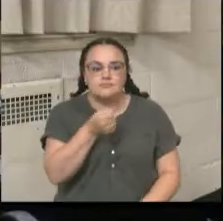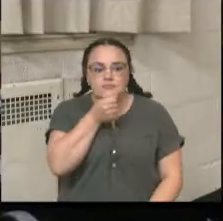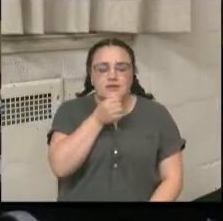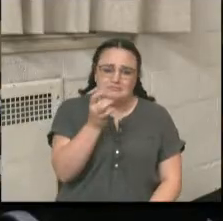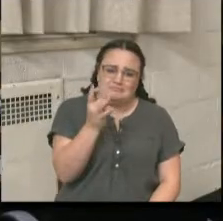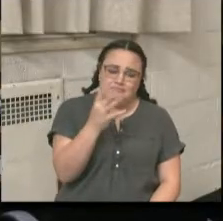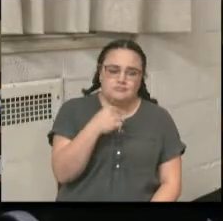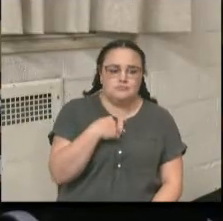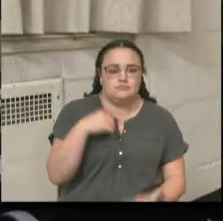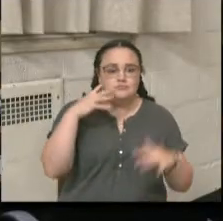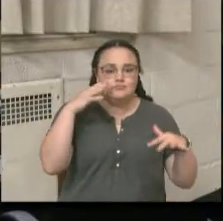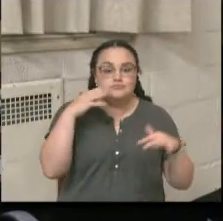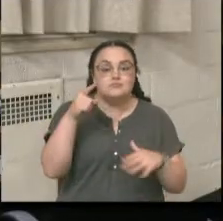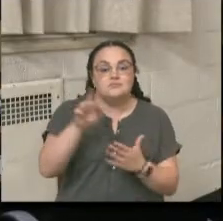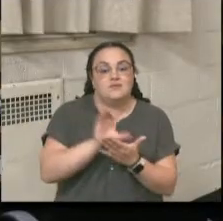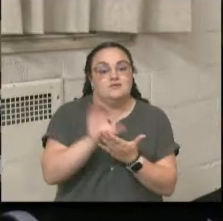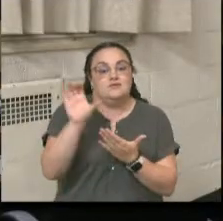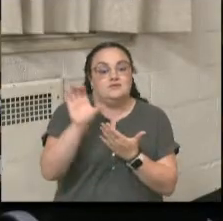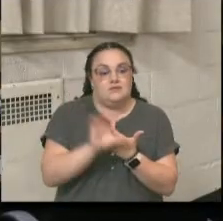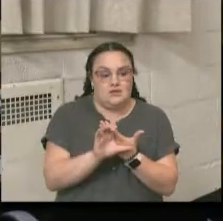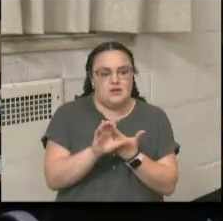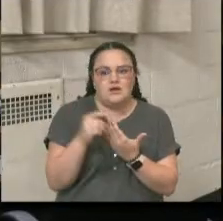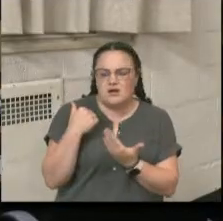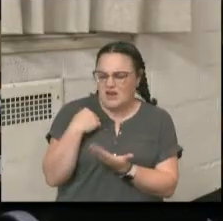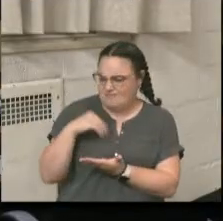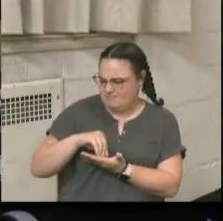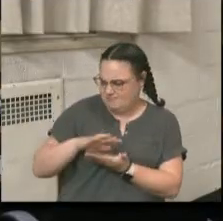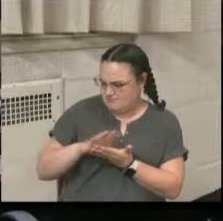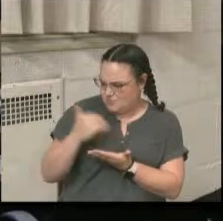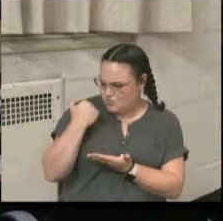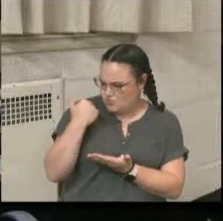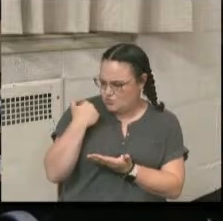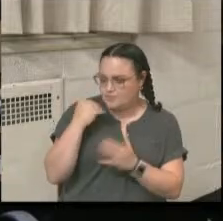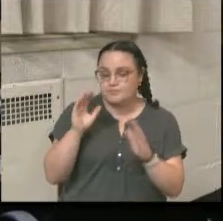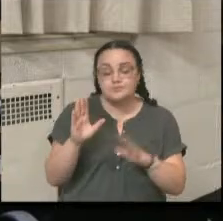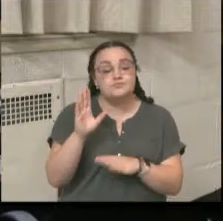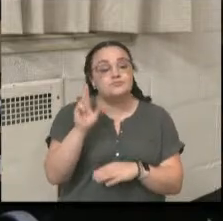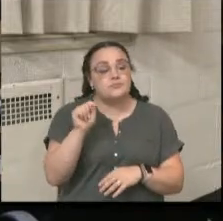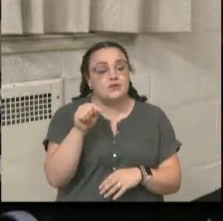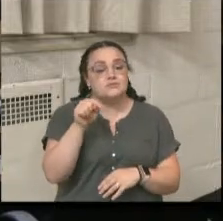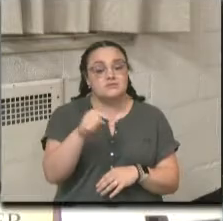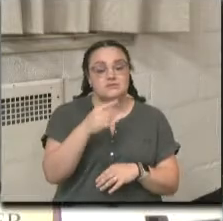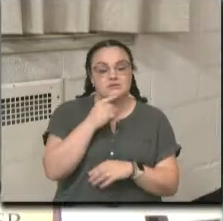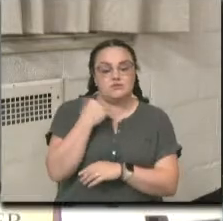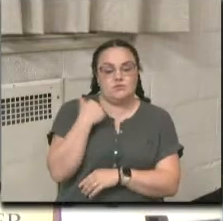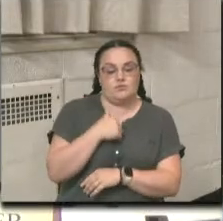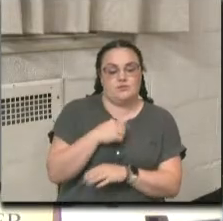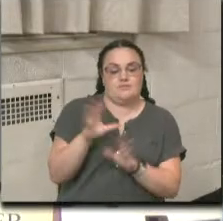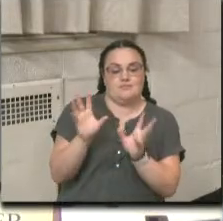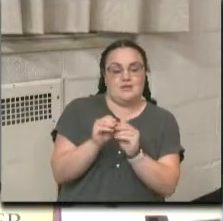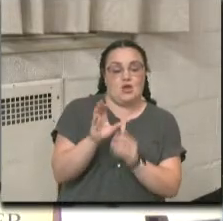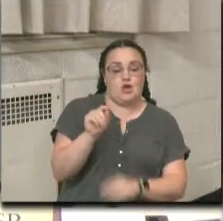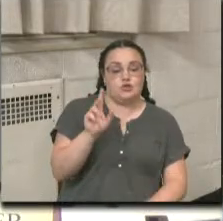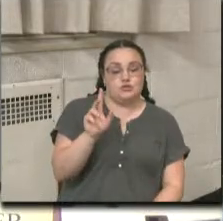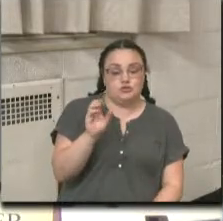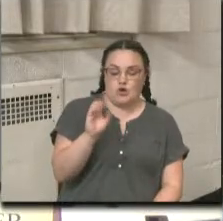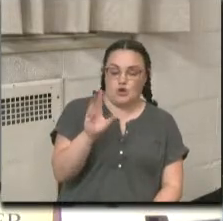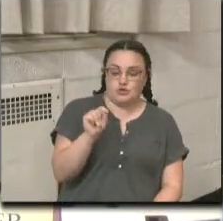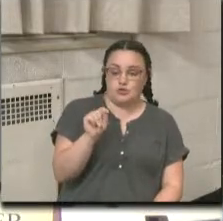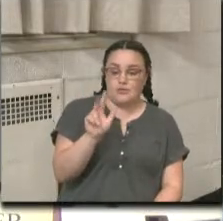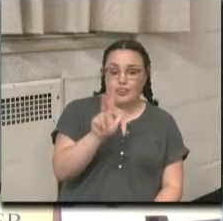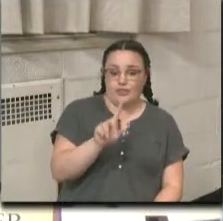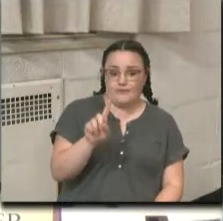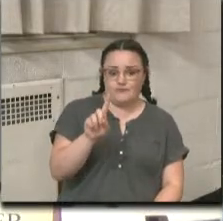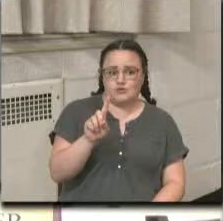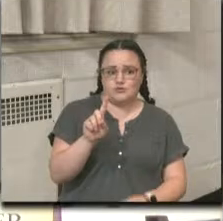This calendar also notes, I made a note earlier, but it notes that we meet on October 31st, which is Halloween, a closed meeting at